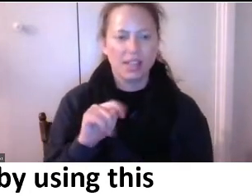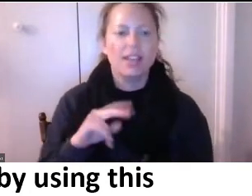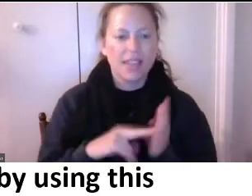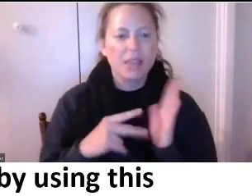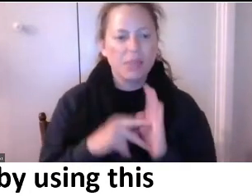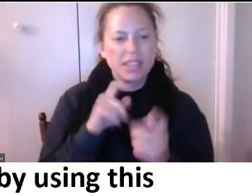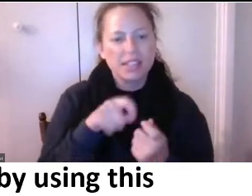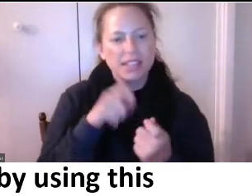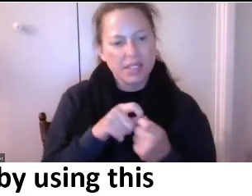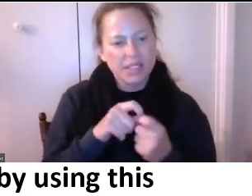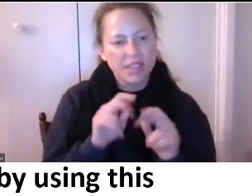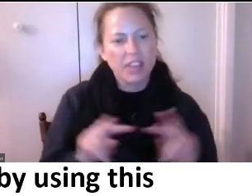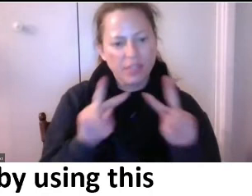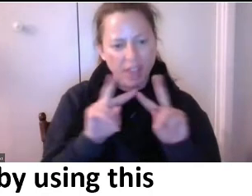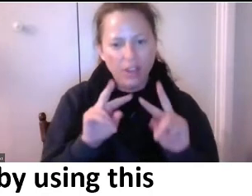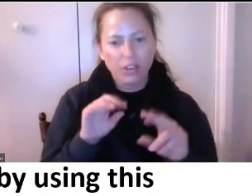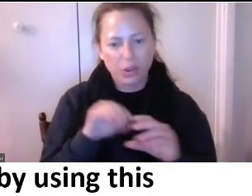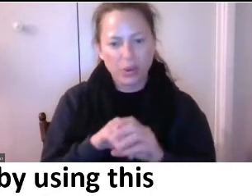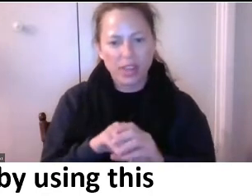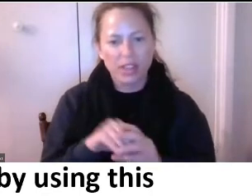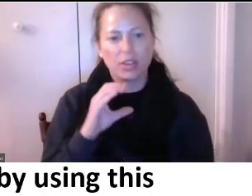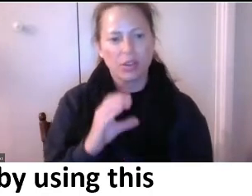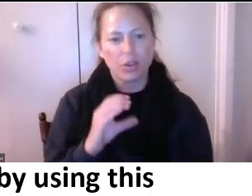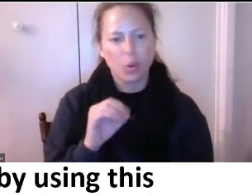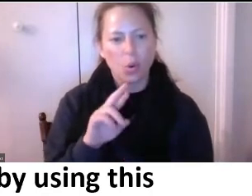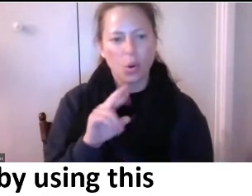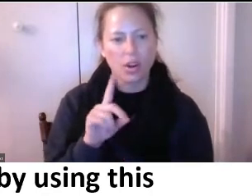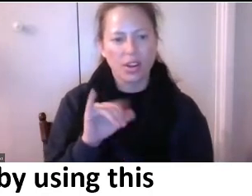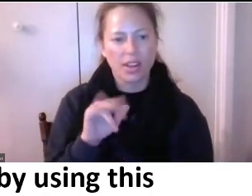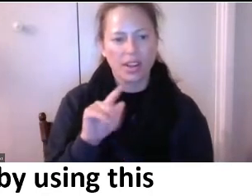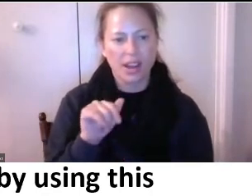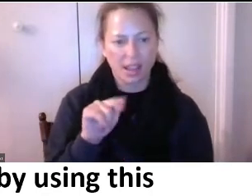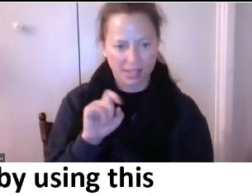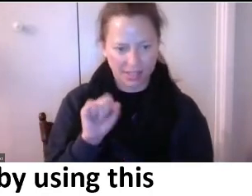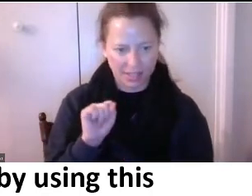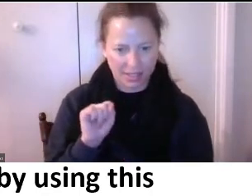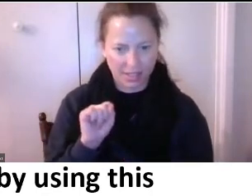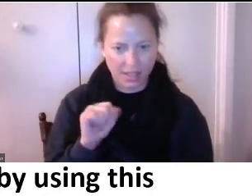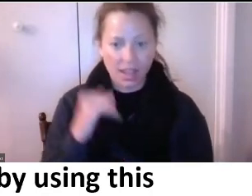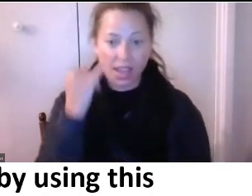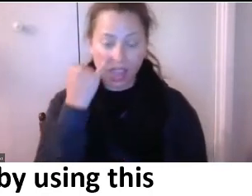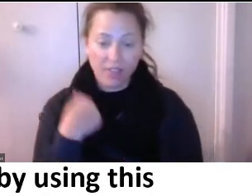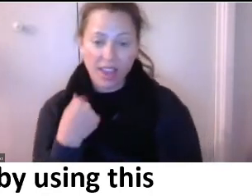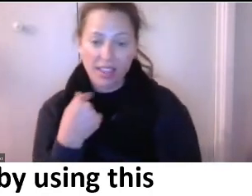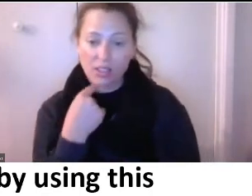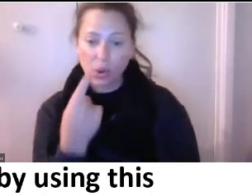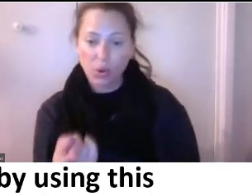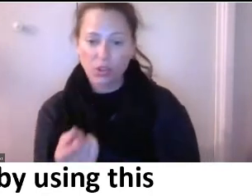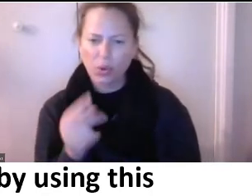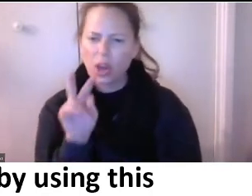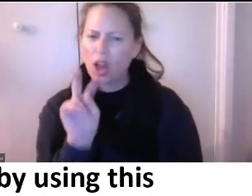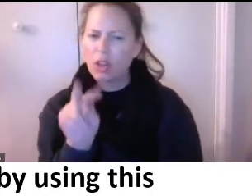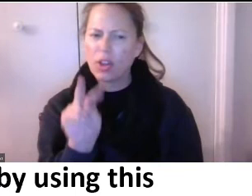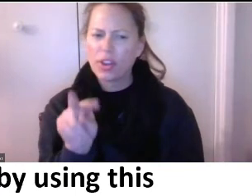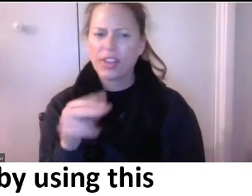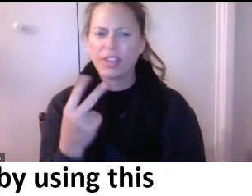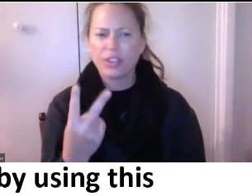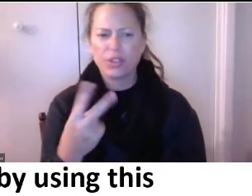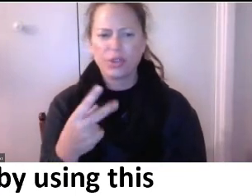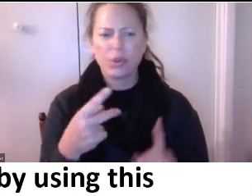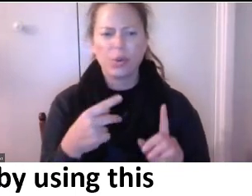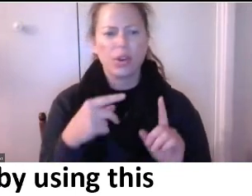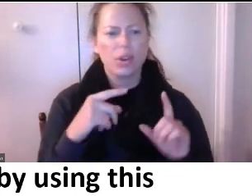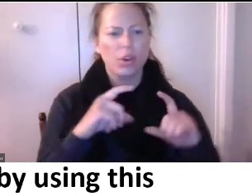2 coordinates. For example, if I said, look at these 2 coordinates and tell me what is the x